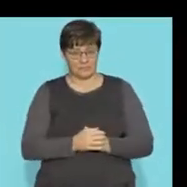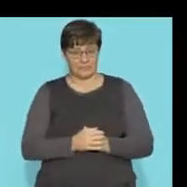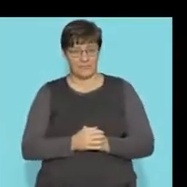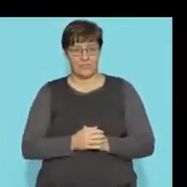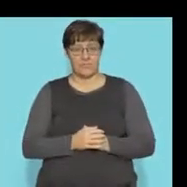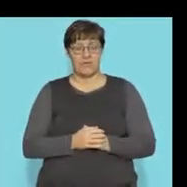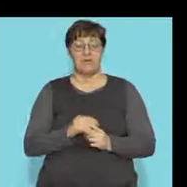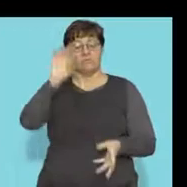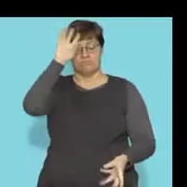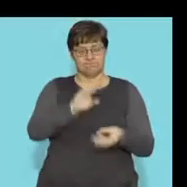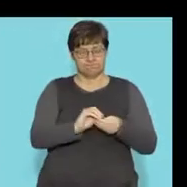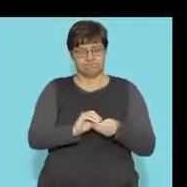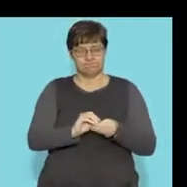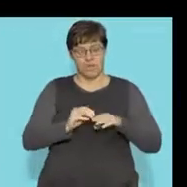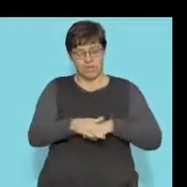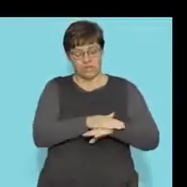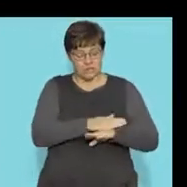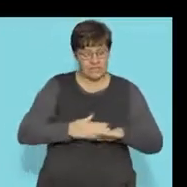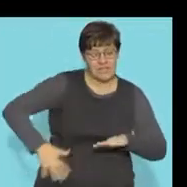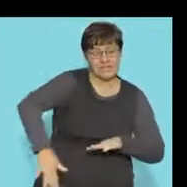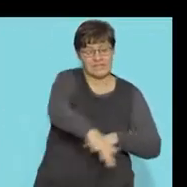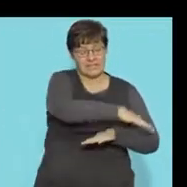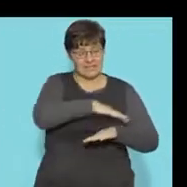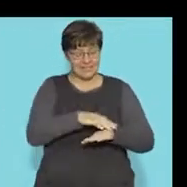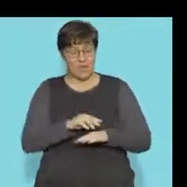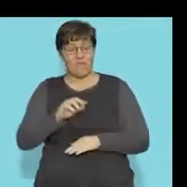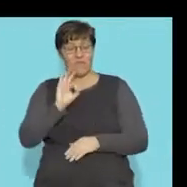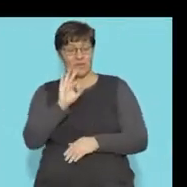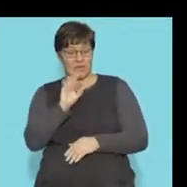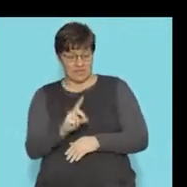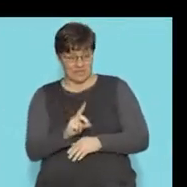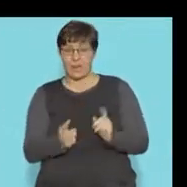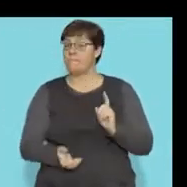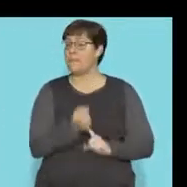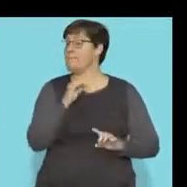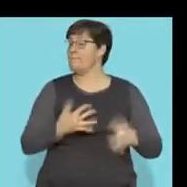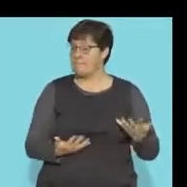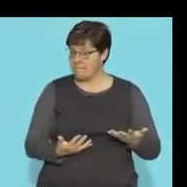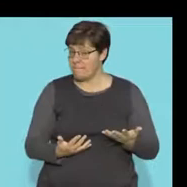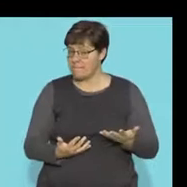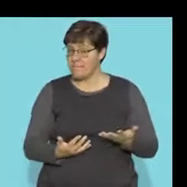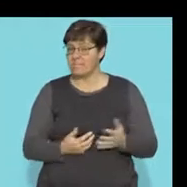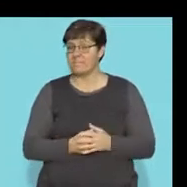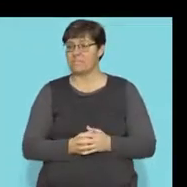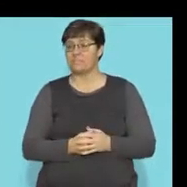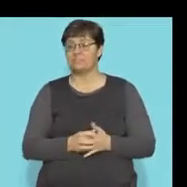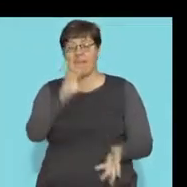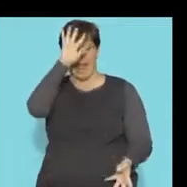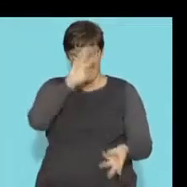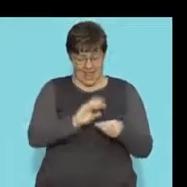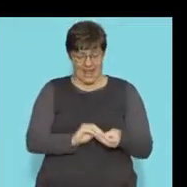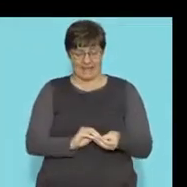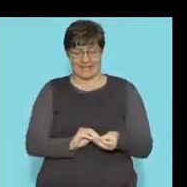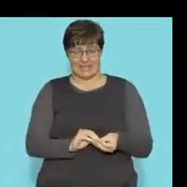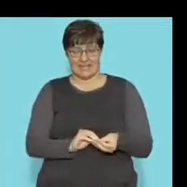total surface area of a polyhedron can be found by adding together